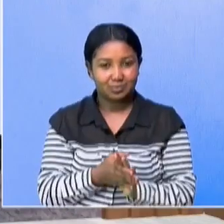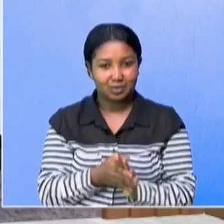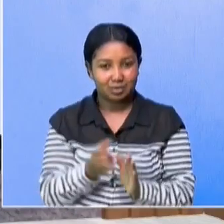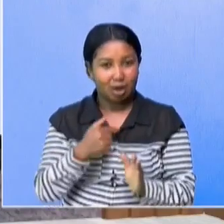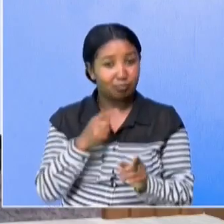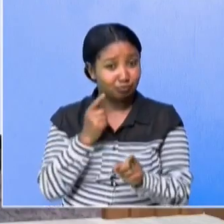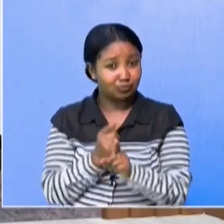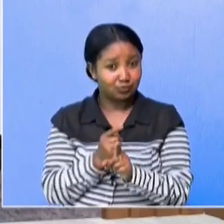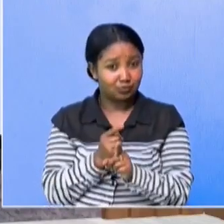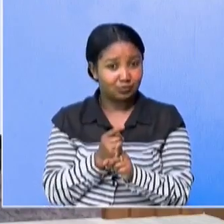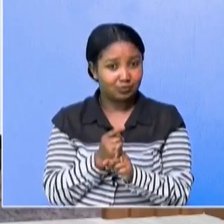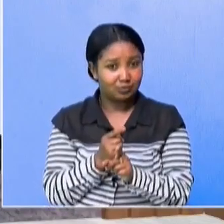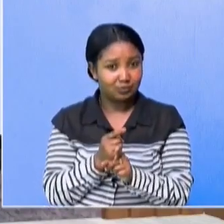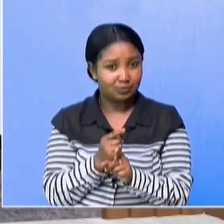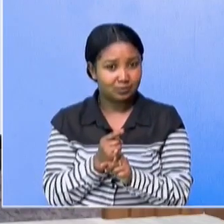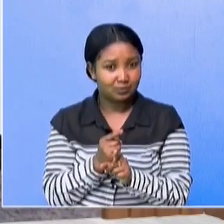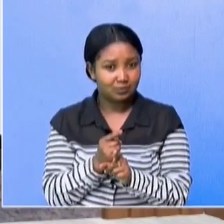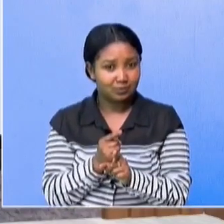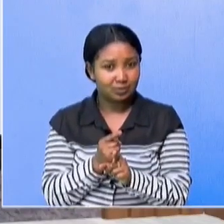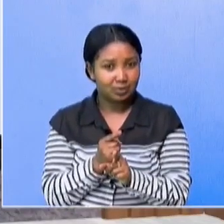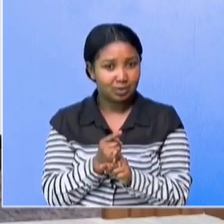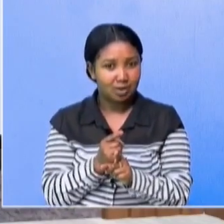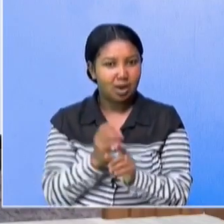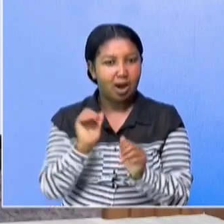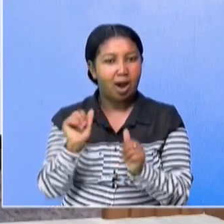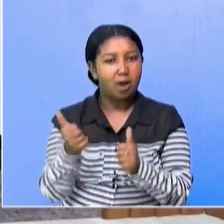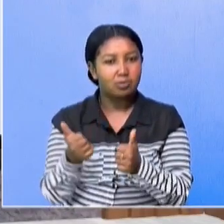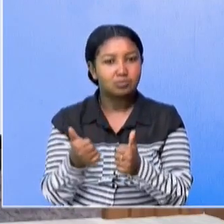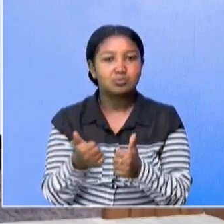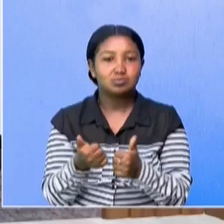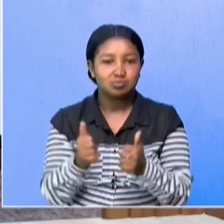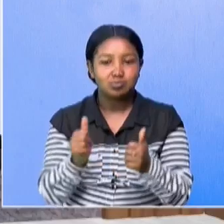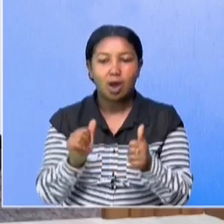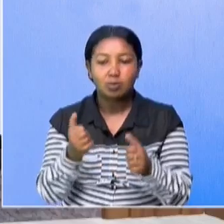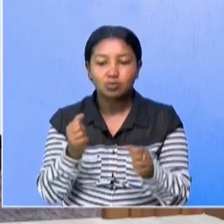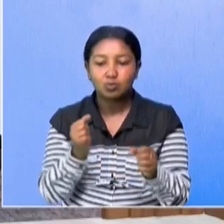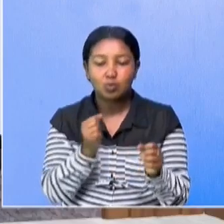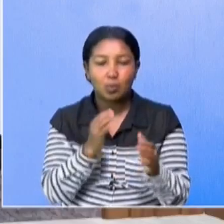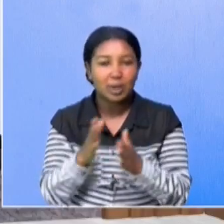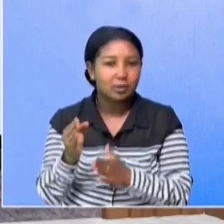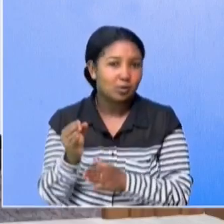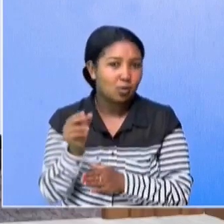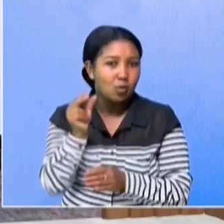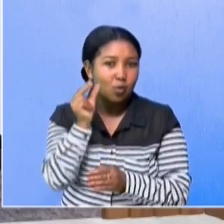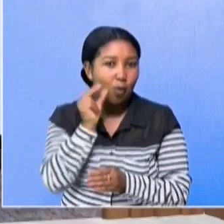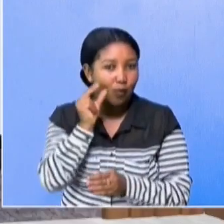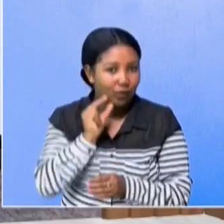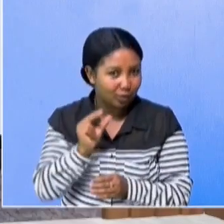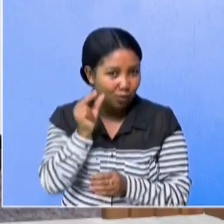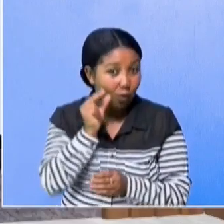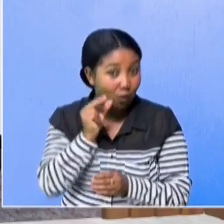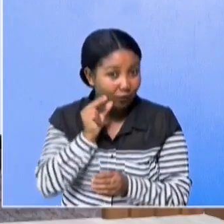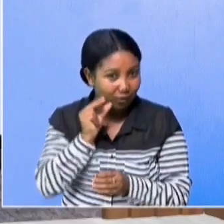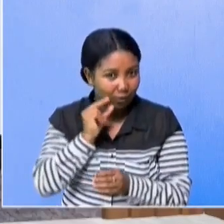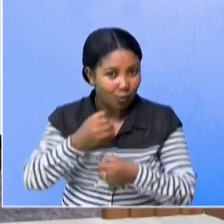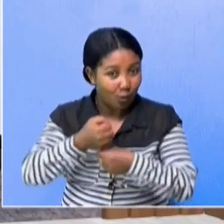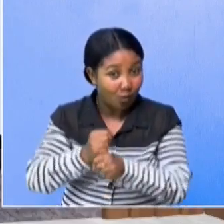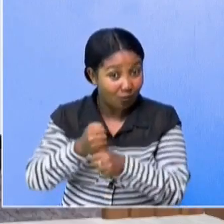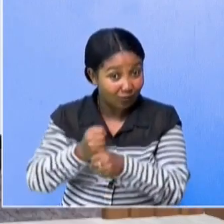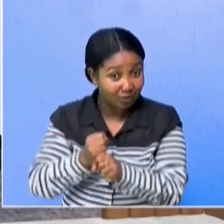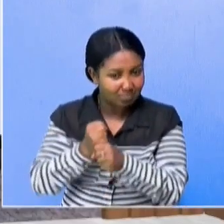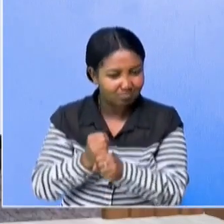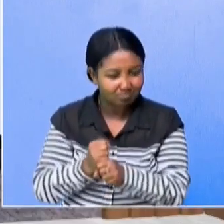I'm sure that how to make coffee. Yeah. In order to make coffee, there are a lot